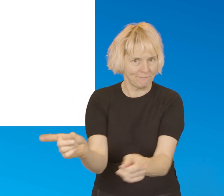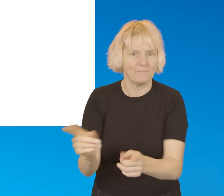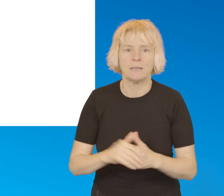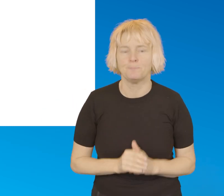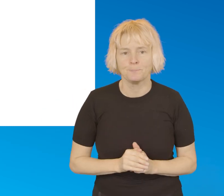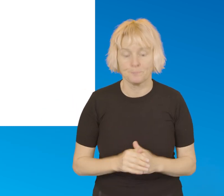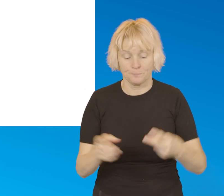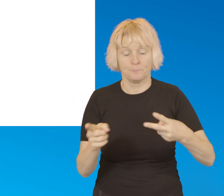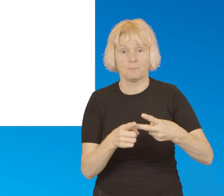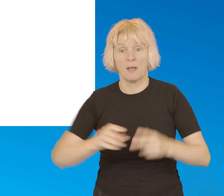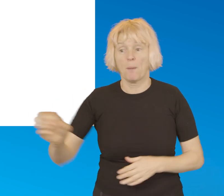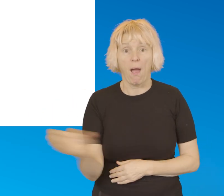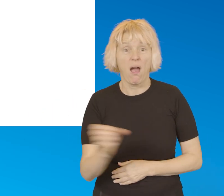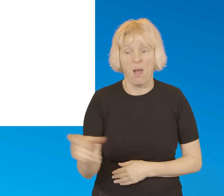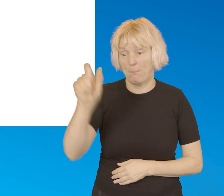held,